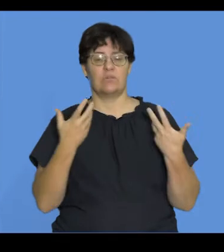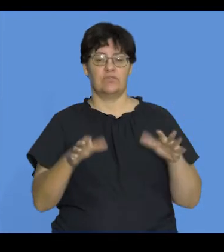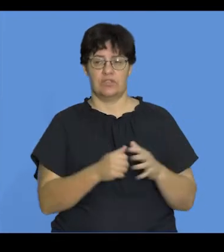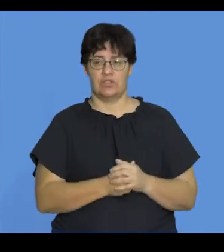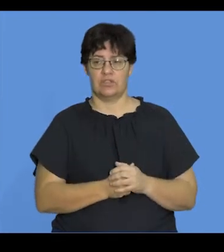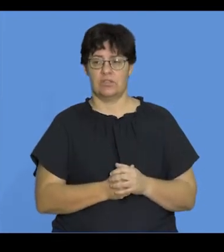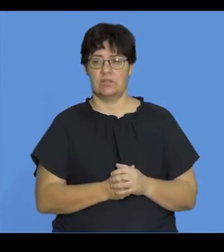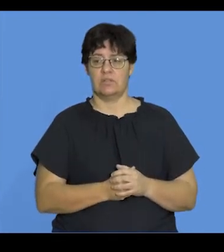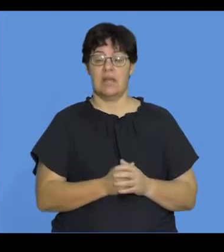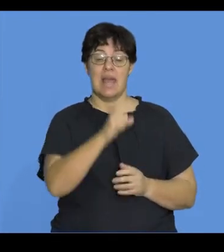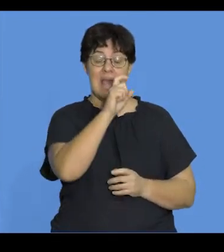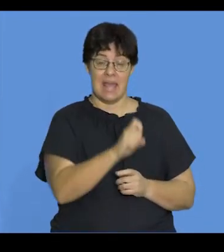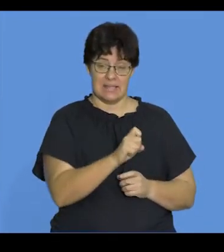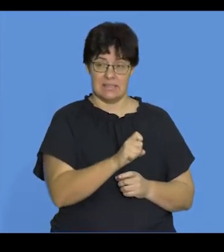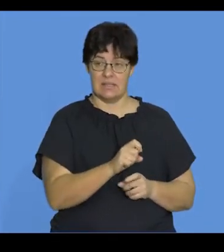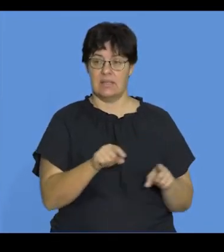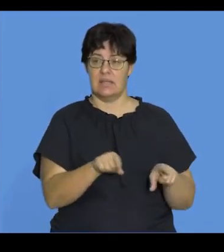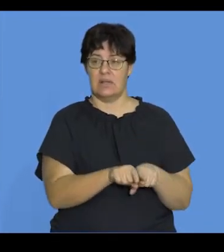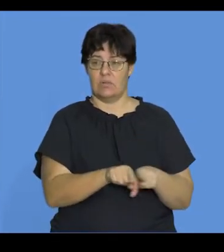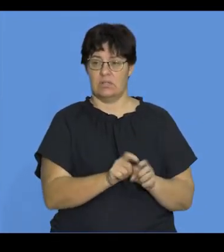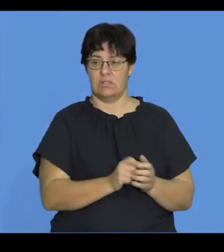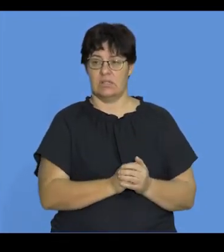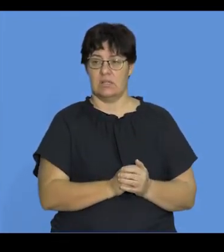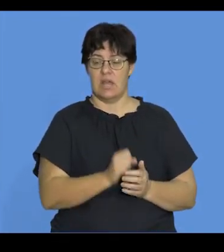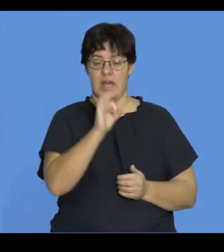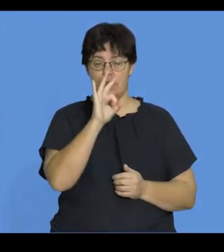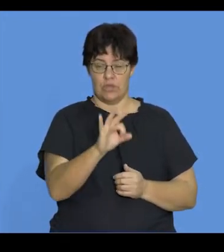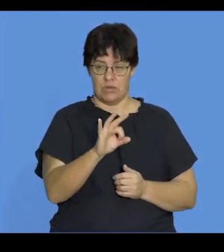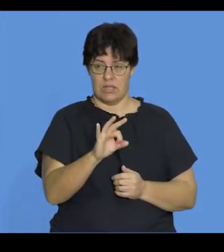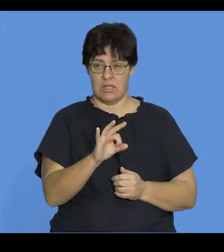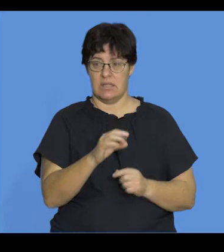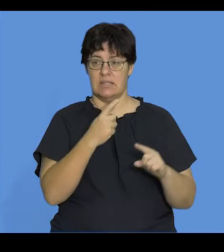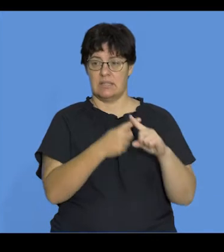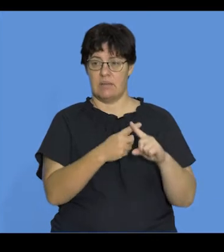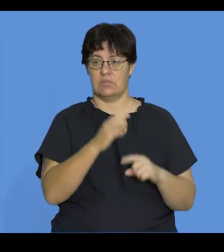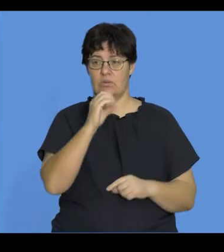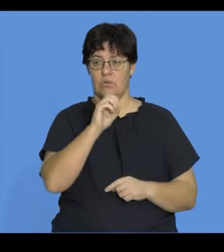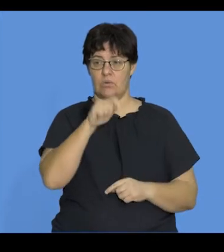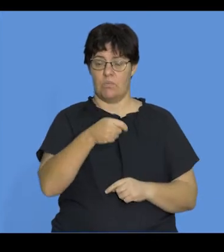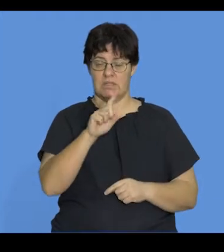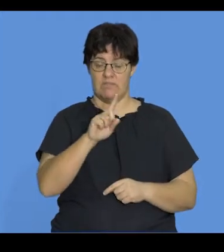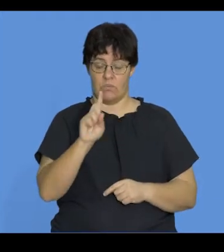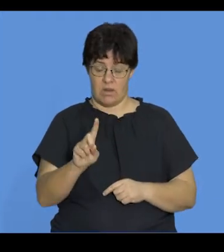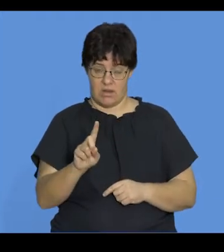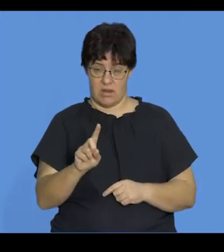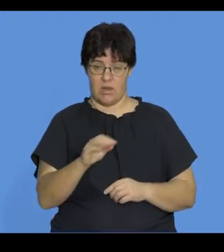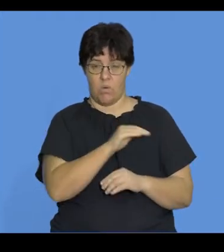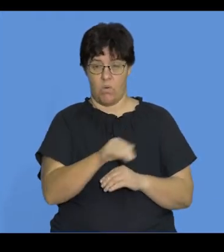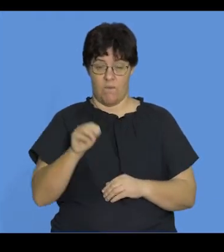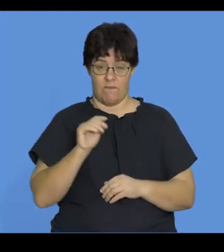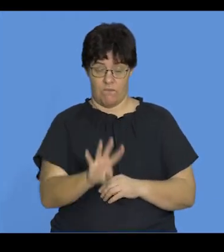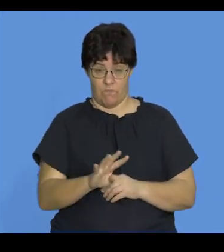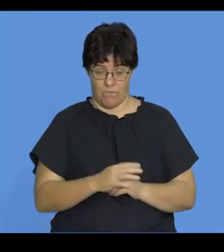calculation, the X in this case becomes 3 multiplied by 0.71 by cross multiplication over